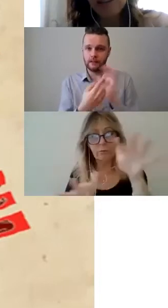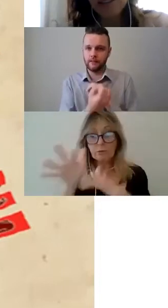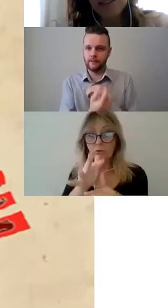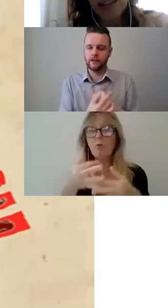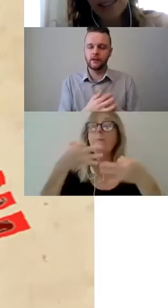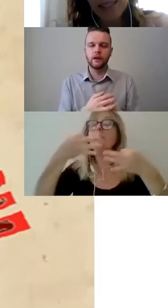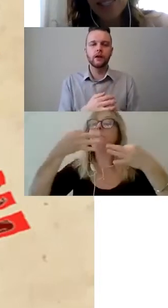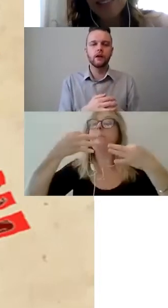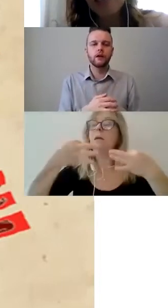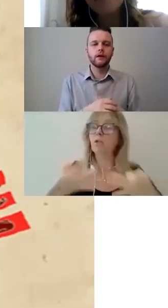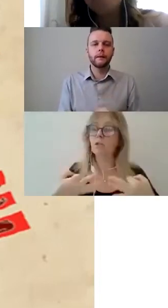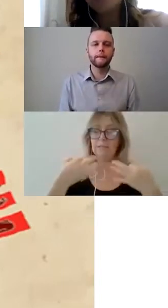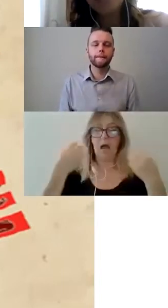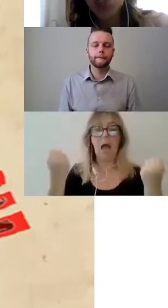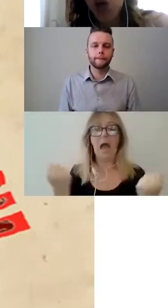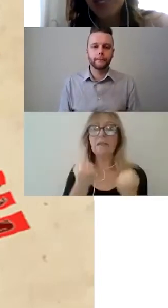her life.